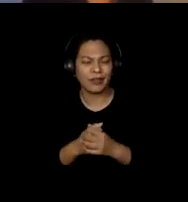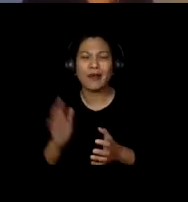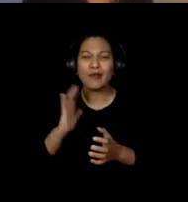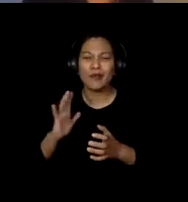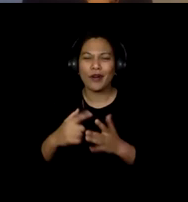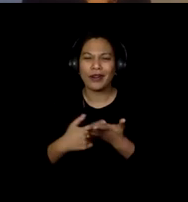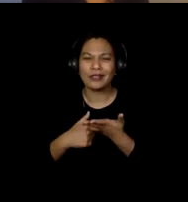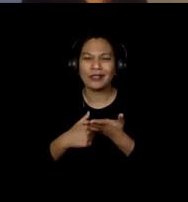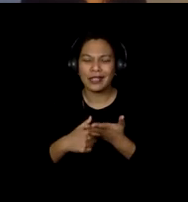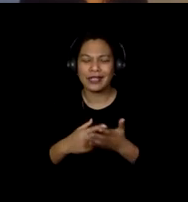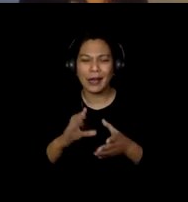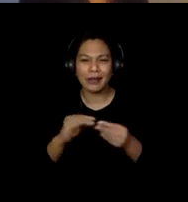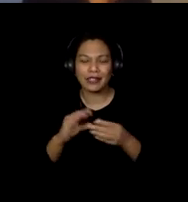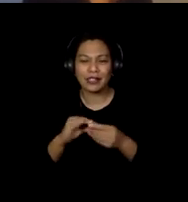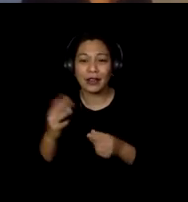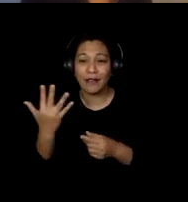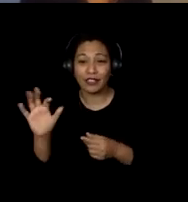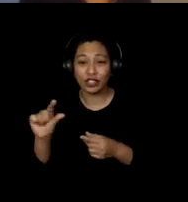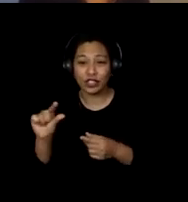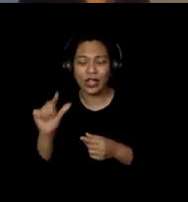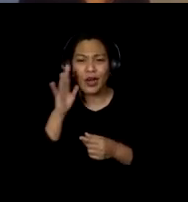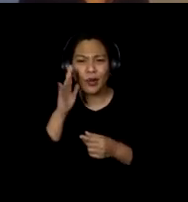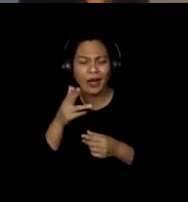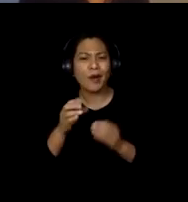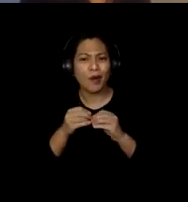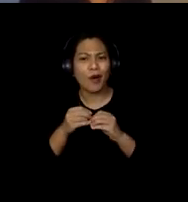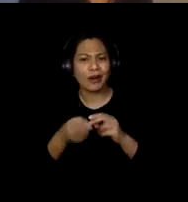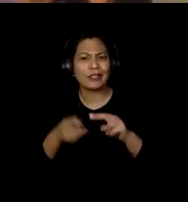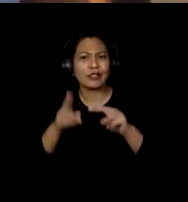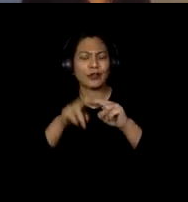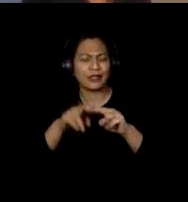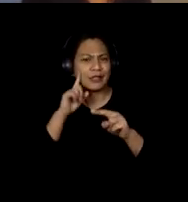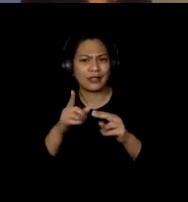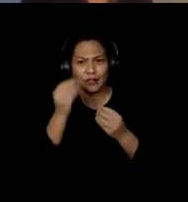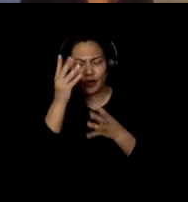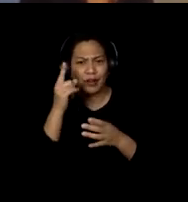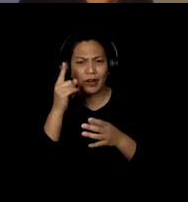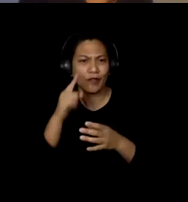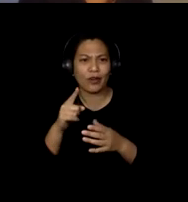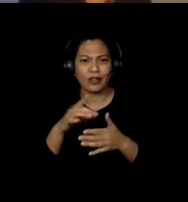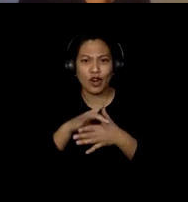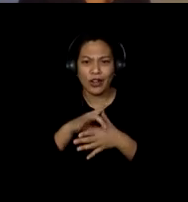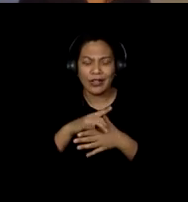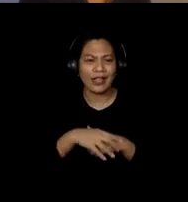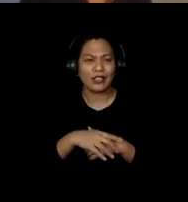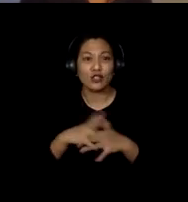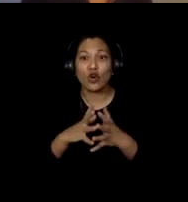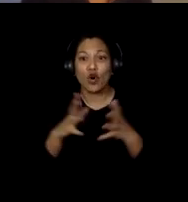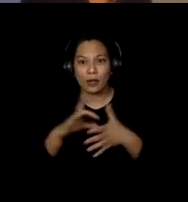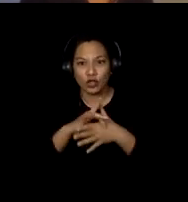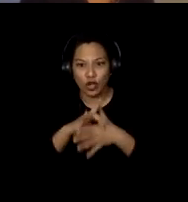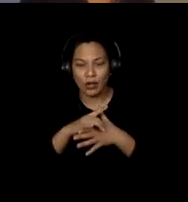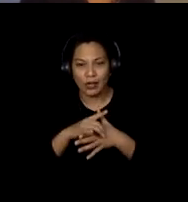mentioned 5G and how 5G will increase the pipeline for content. And there's so much content already being created. It will